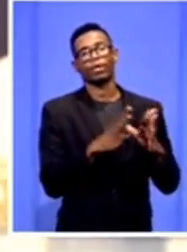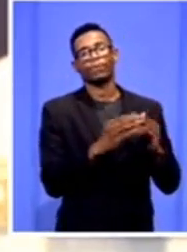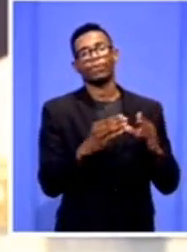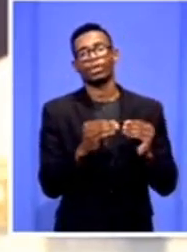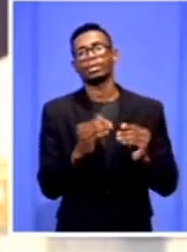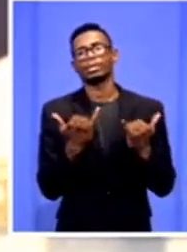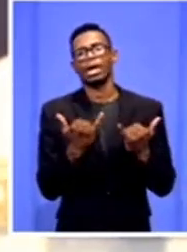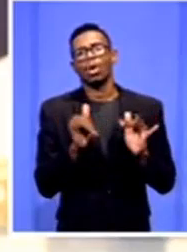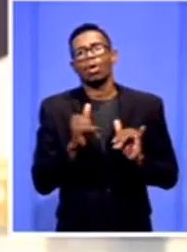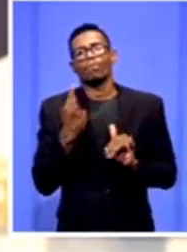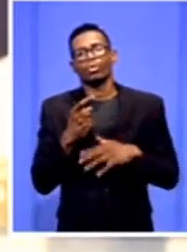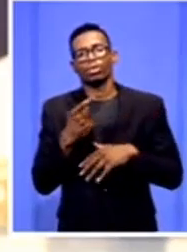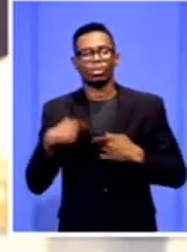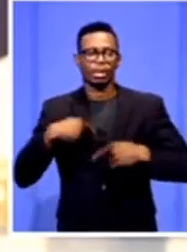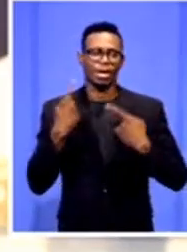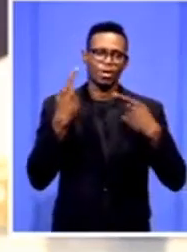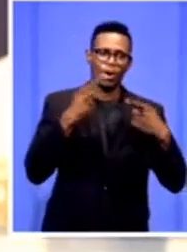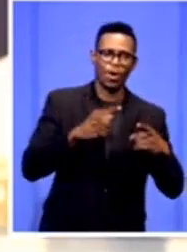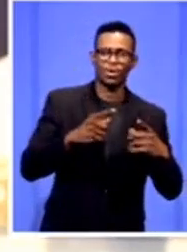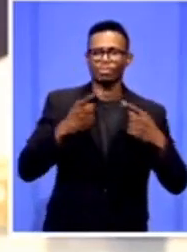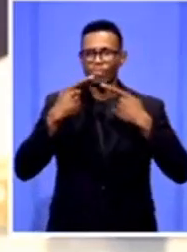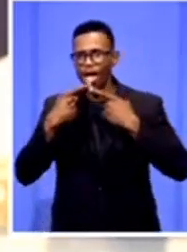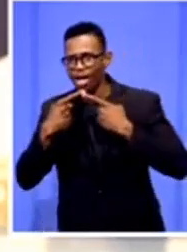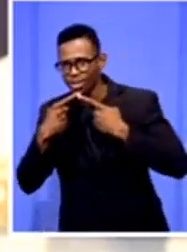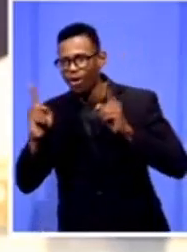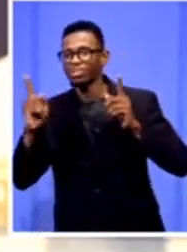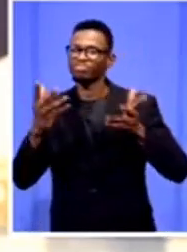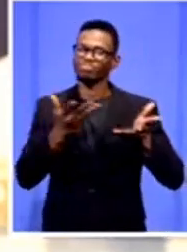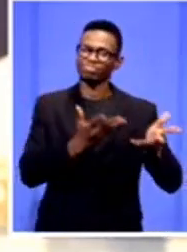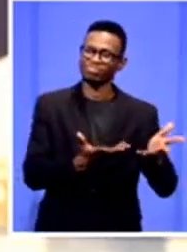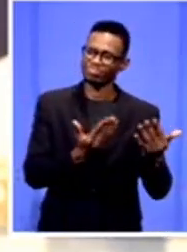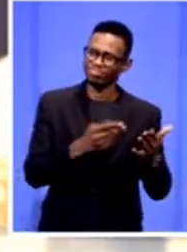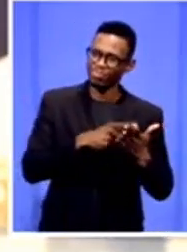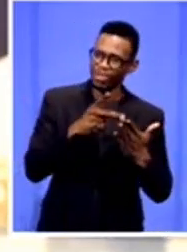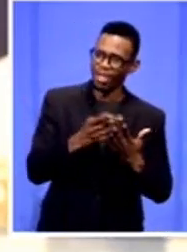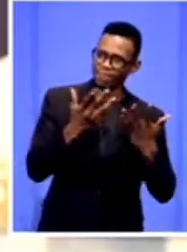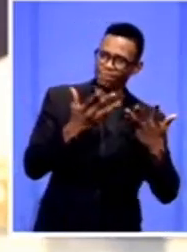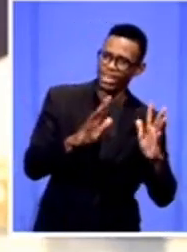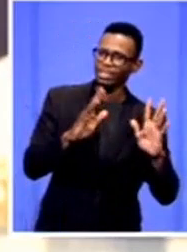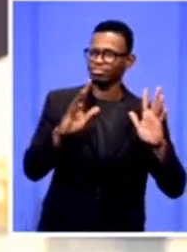those revitalizations projects are completed.